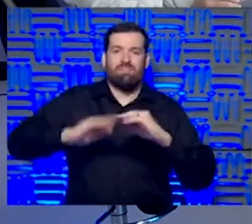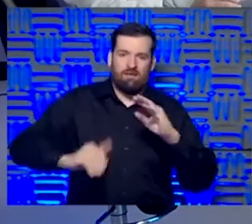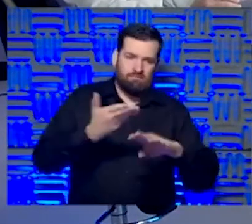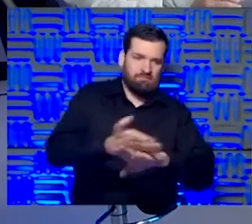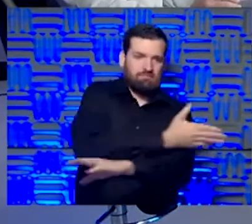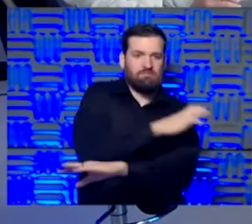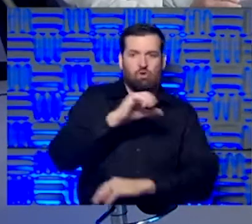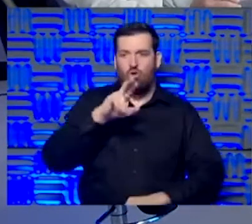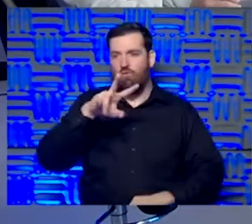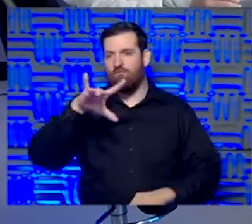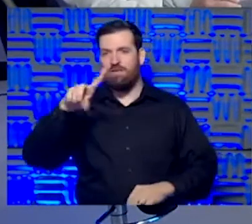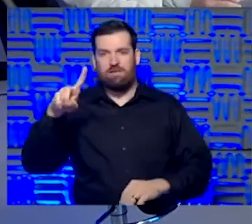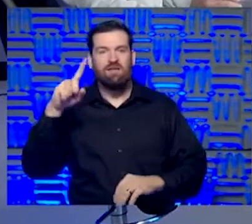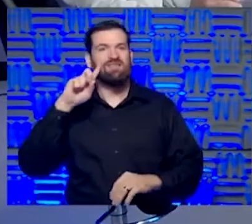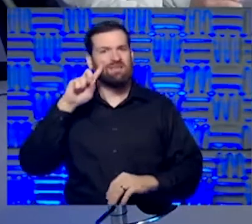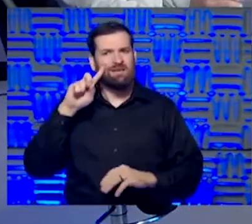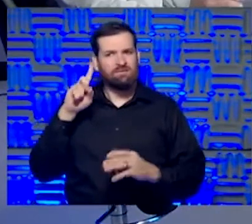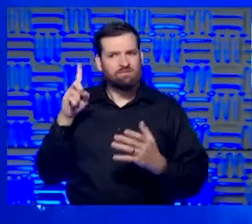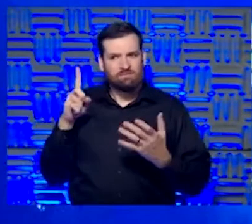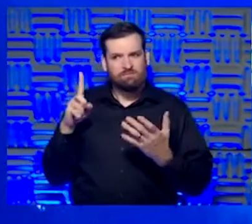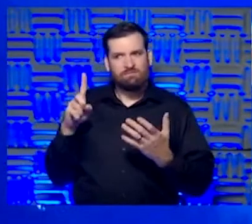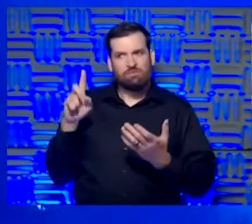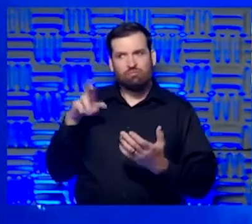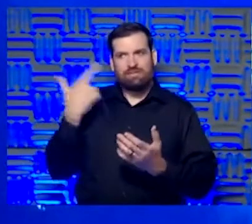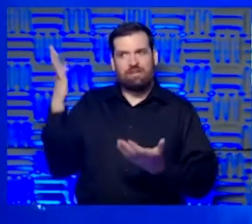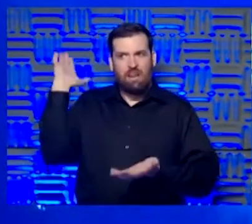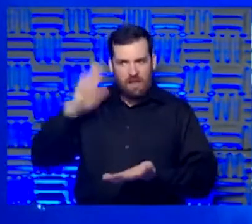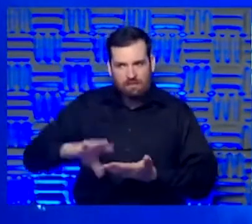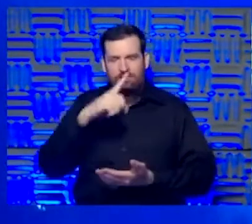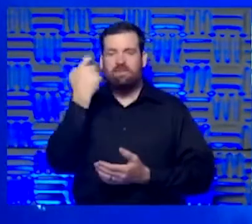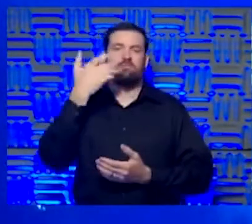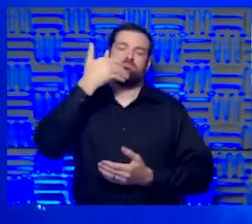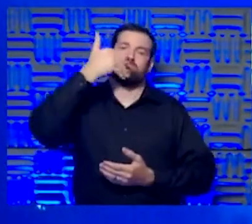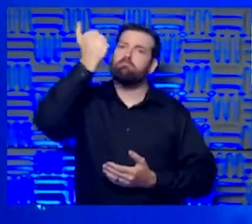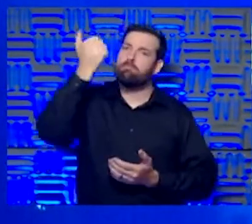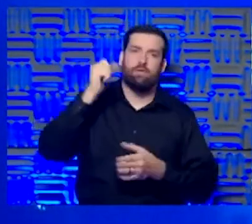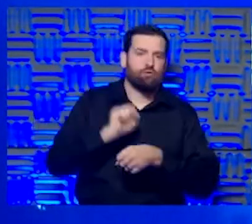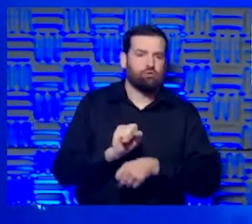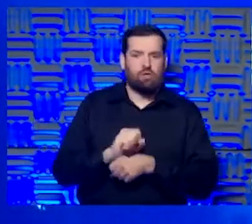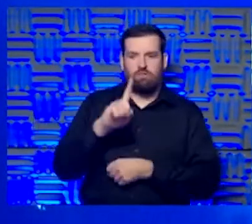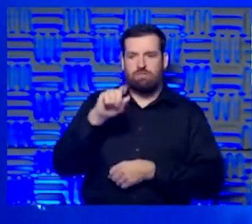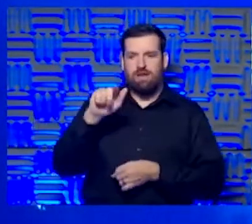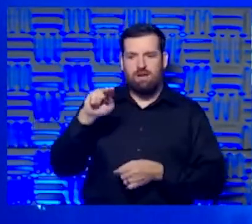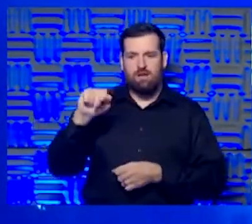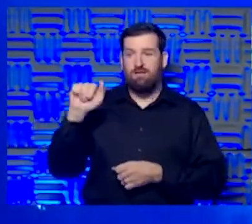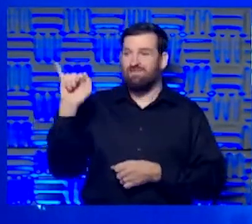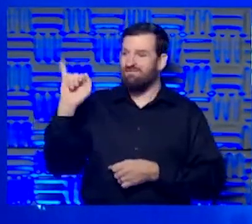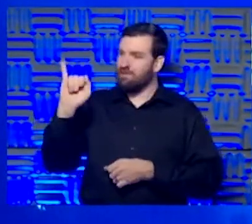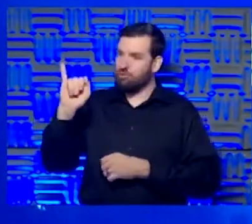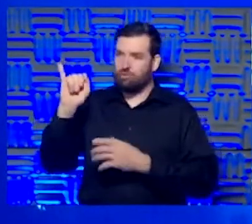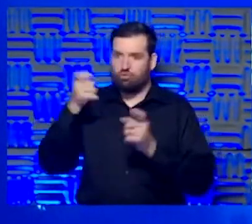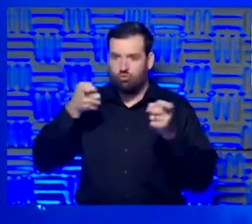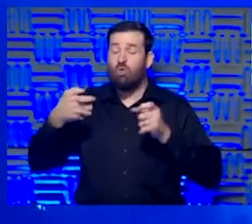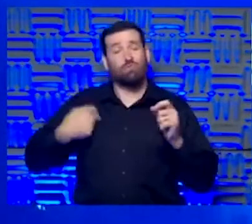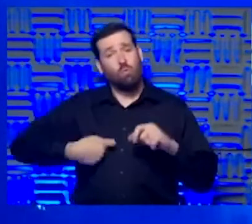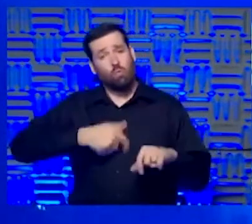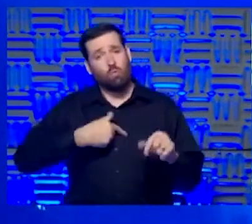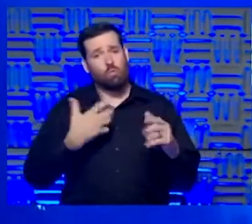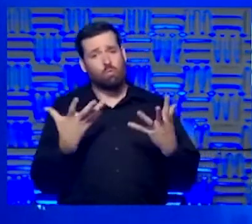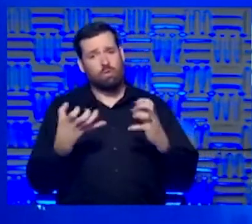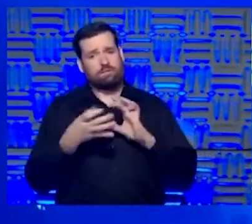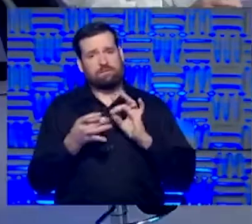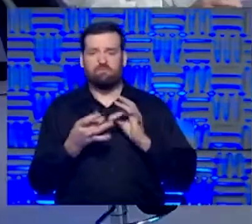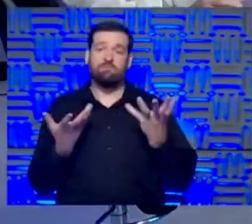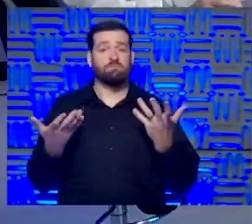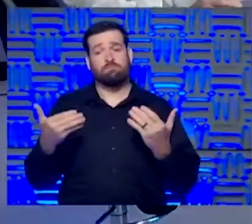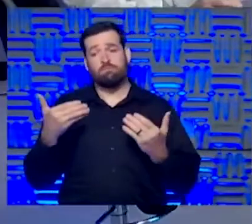your risks are less because we do such a better job, Dana, of infection control than we did before. And we'd like to say we did it well before, but I got to tell you,